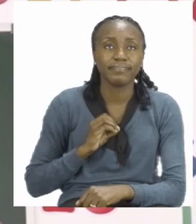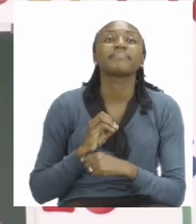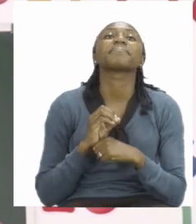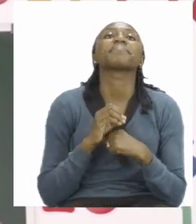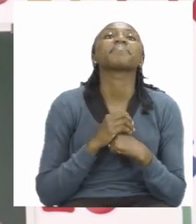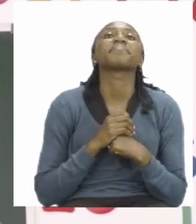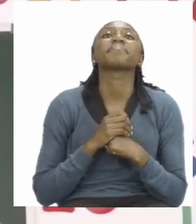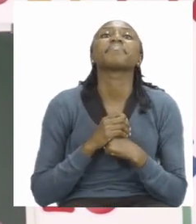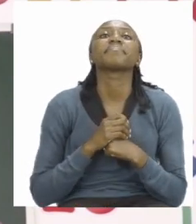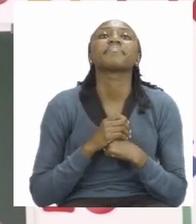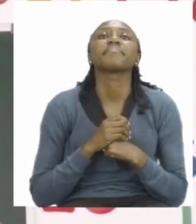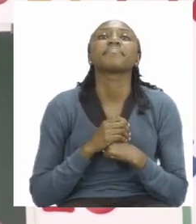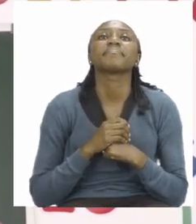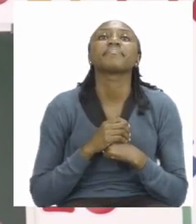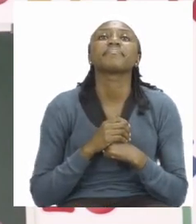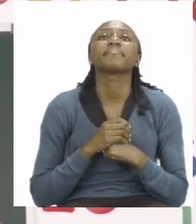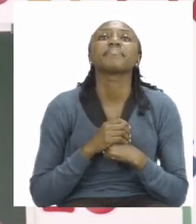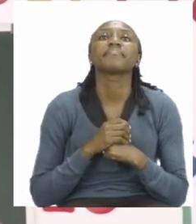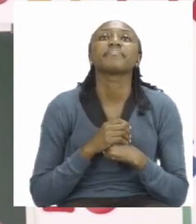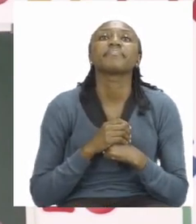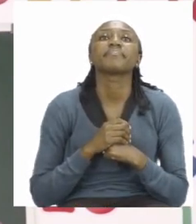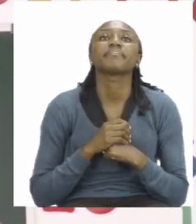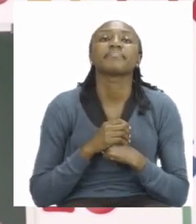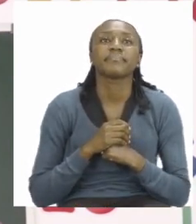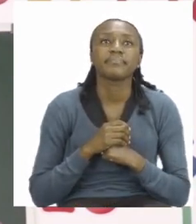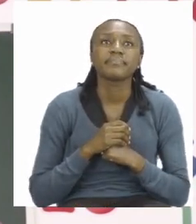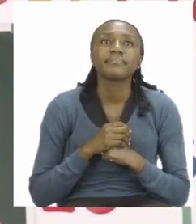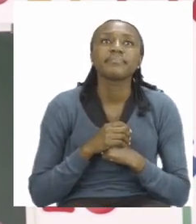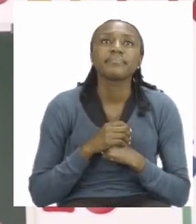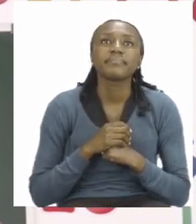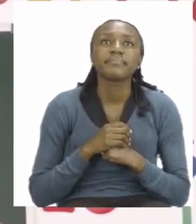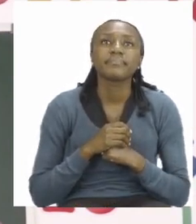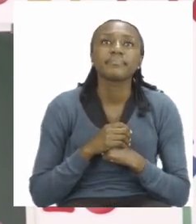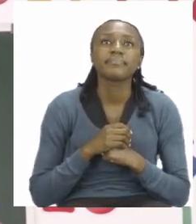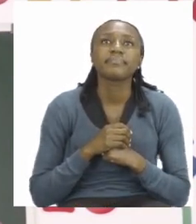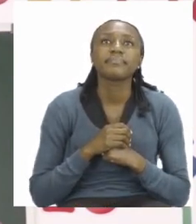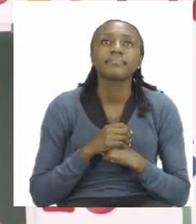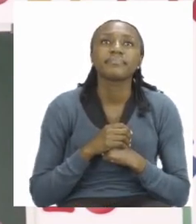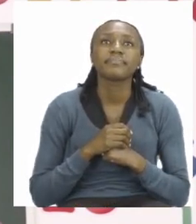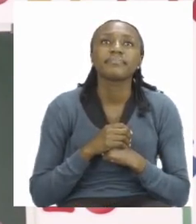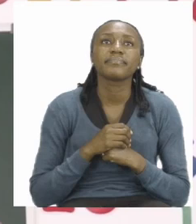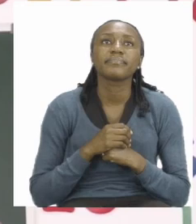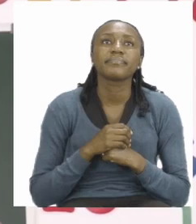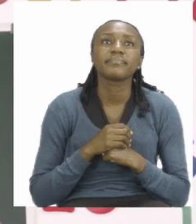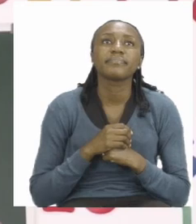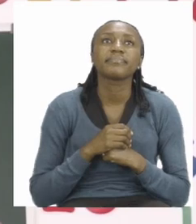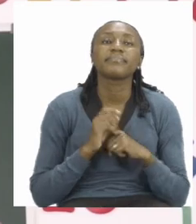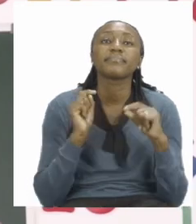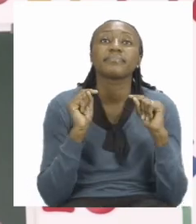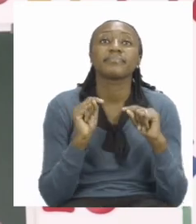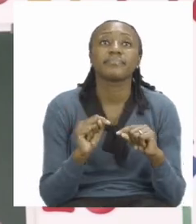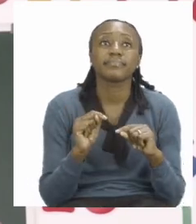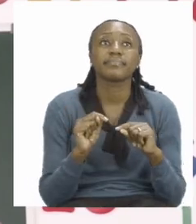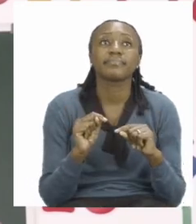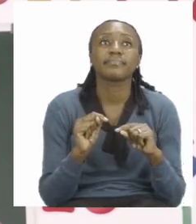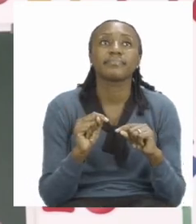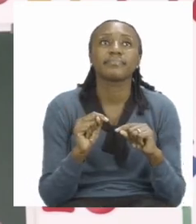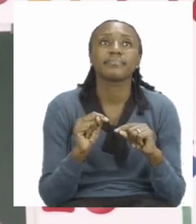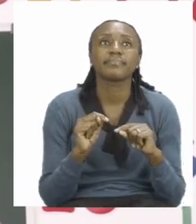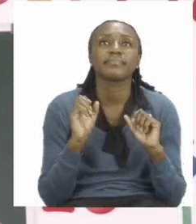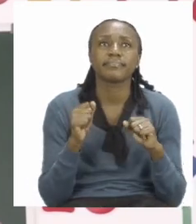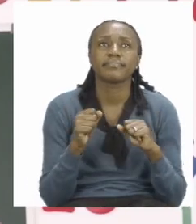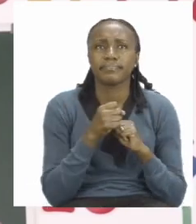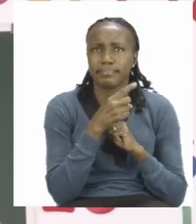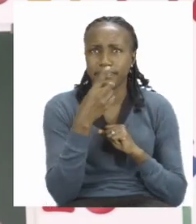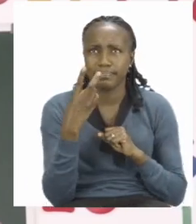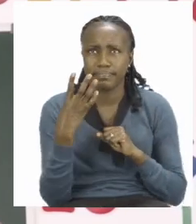50. We have managed to get to our 50-cent coin. Now all that's left is to calculate